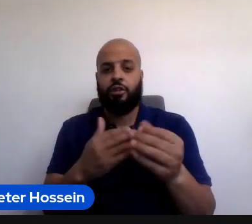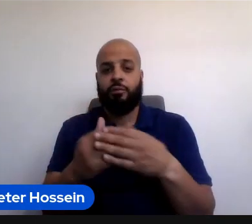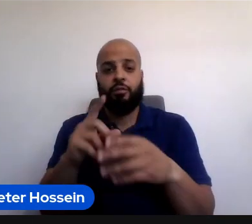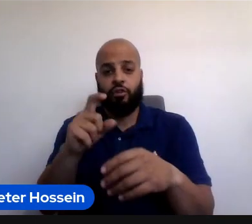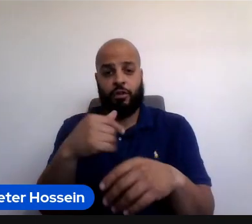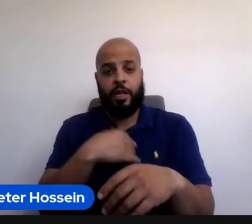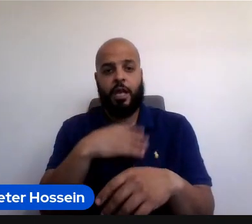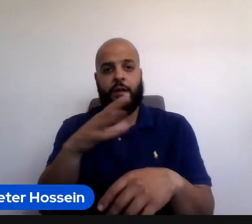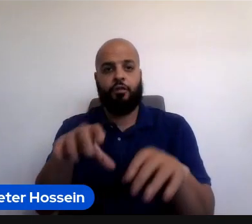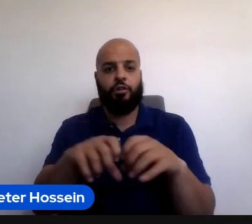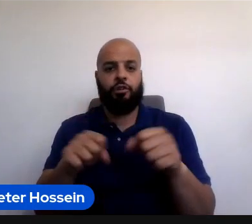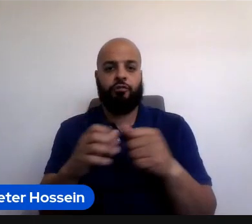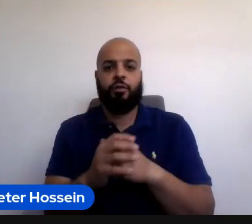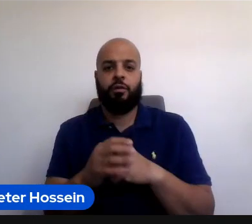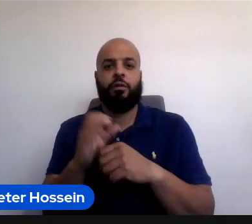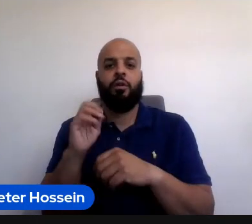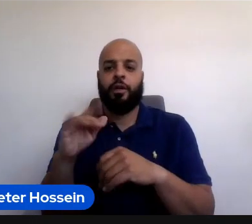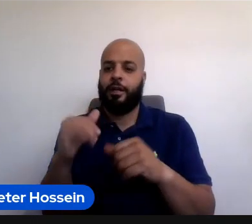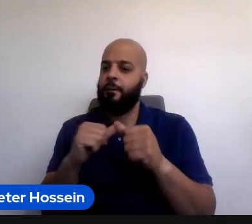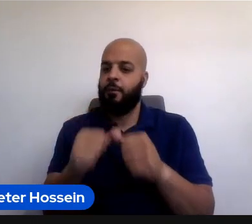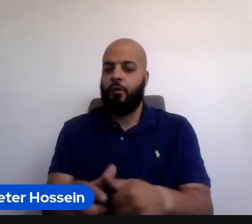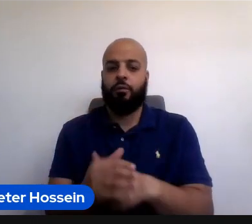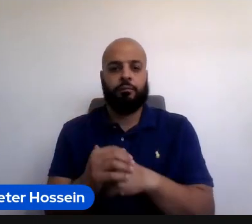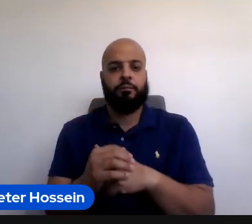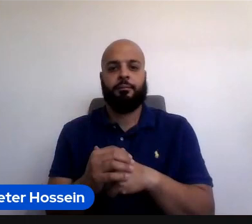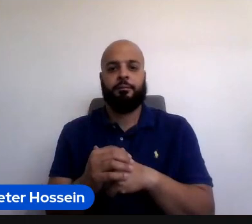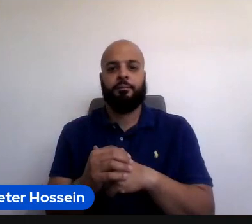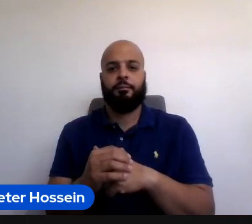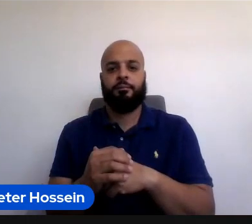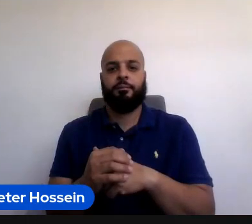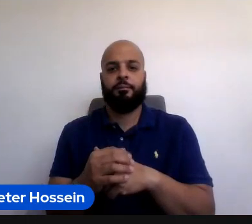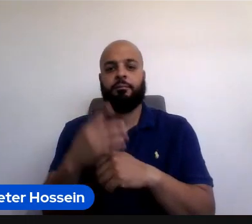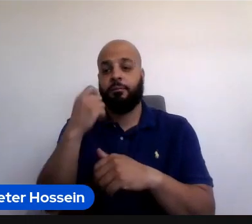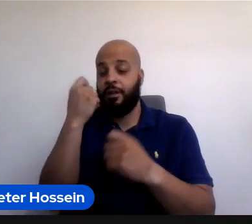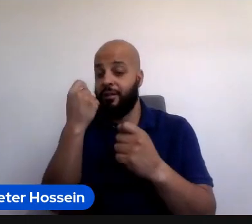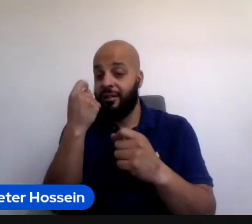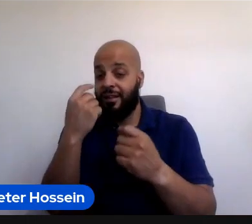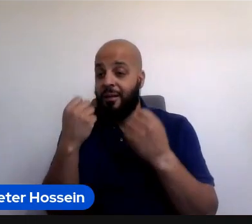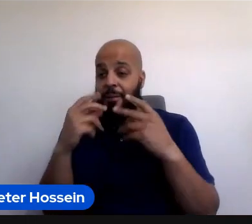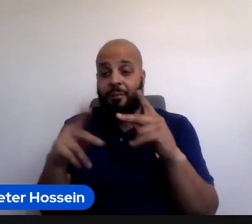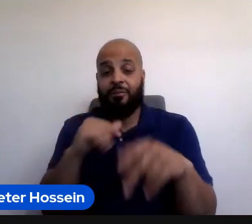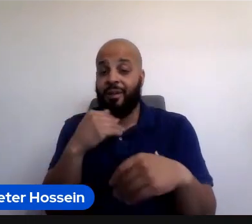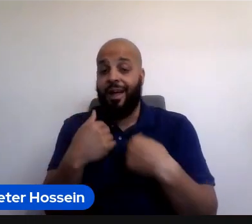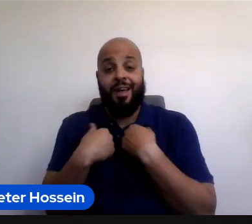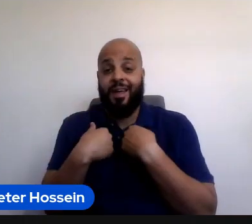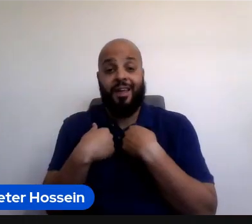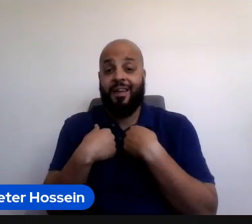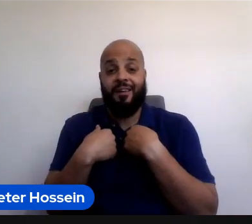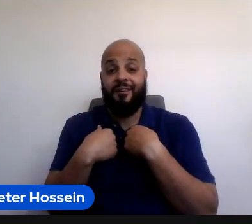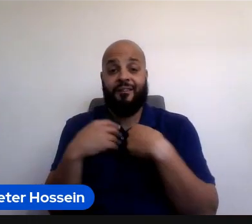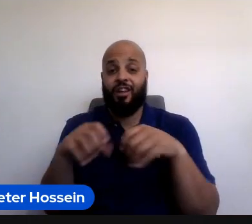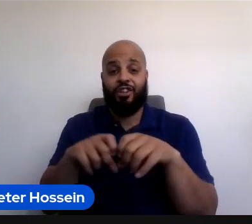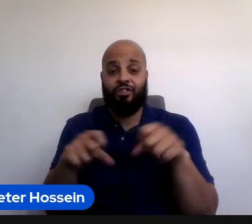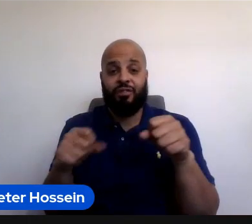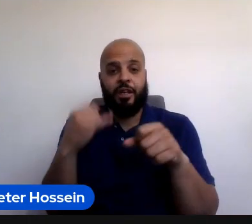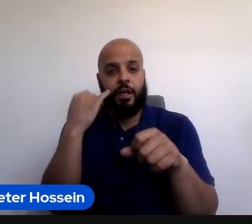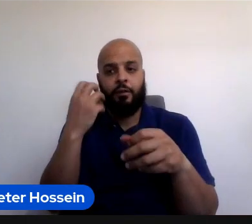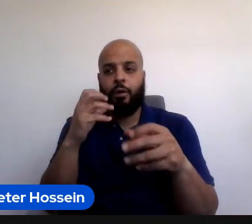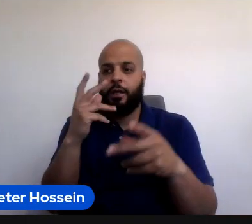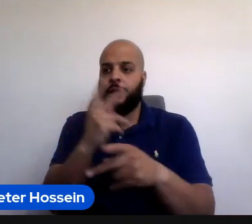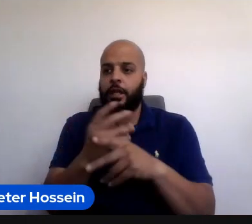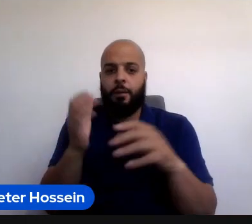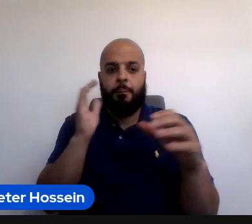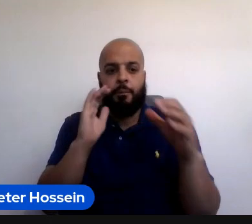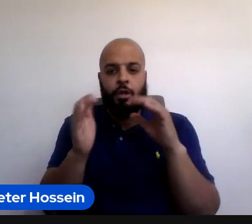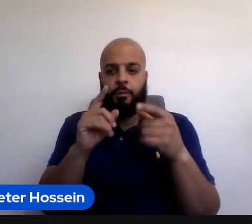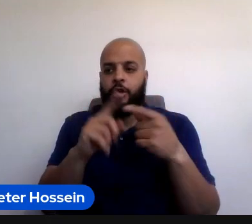your letters? Yes. All right, move on. Because there's plenty of people who don't have it at all. So if you want to keep comparing yourself to someone